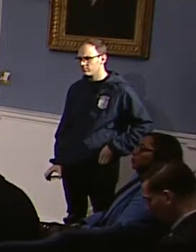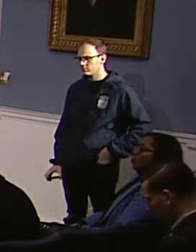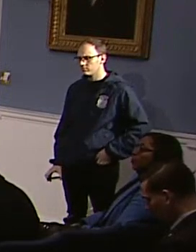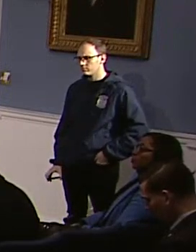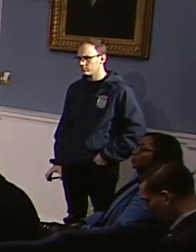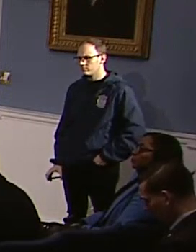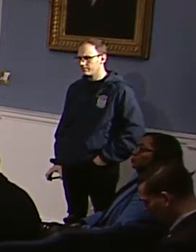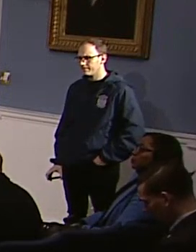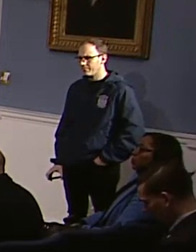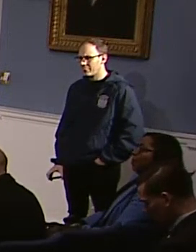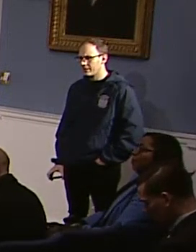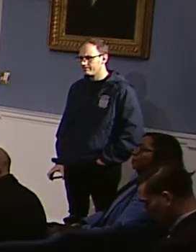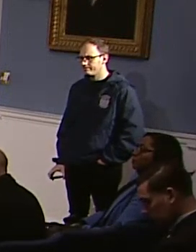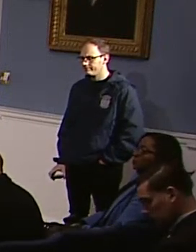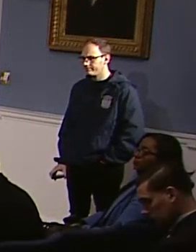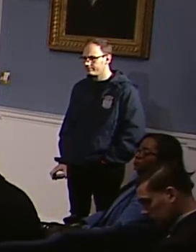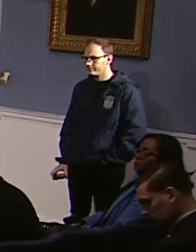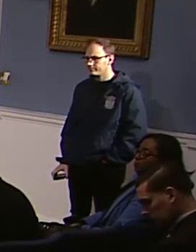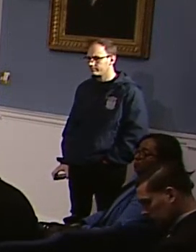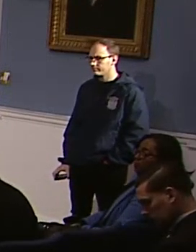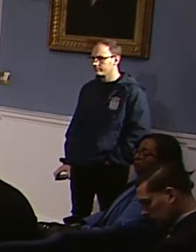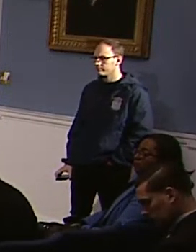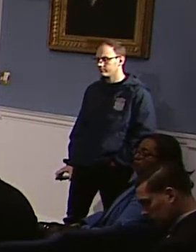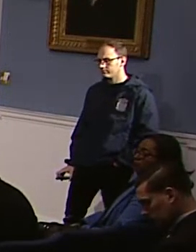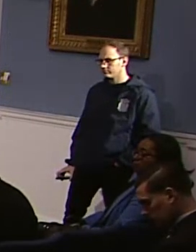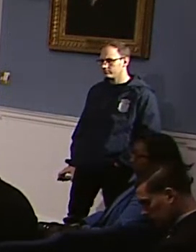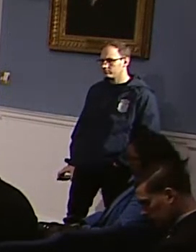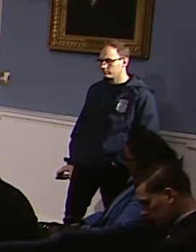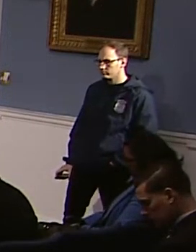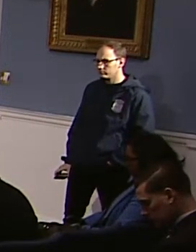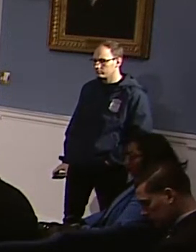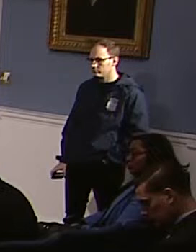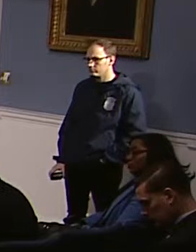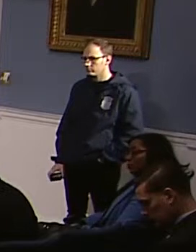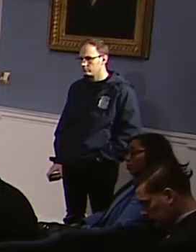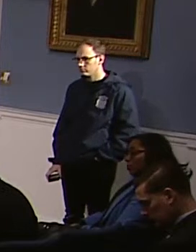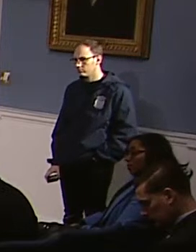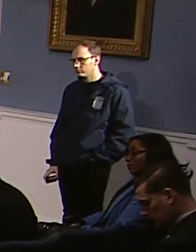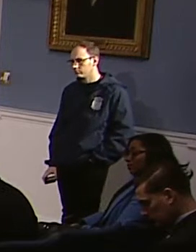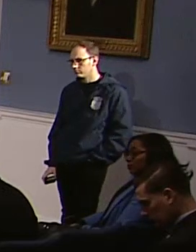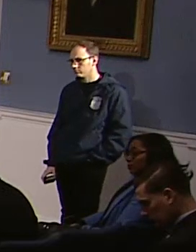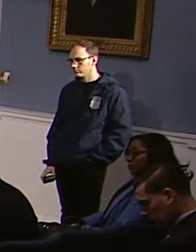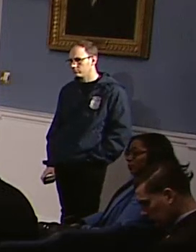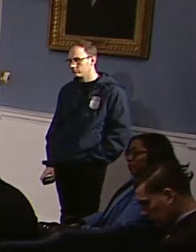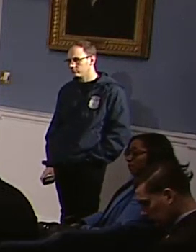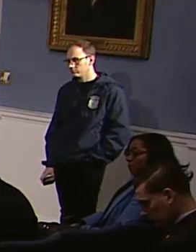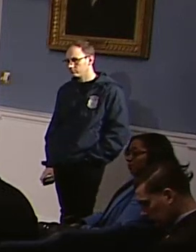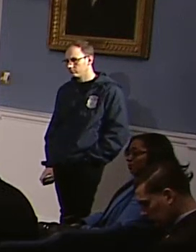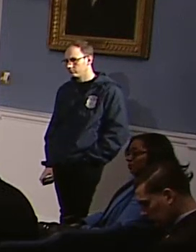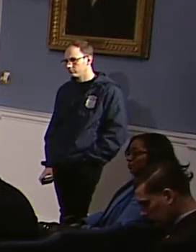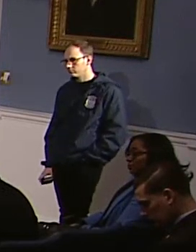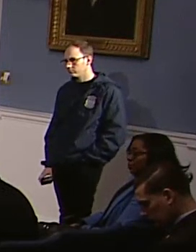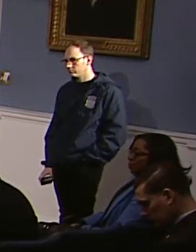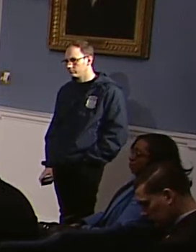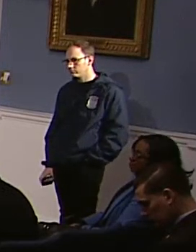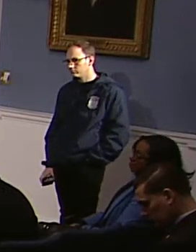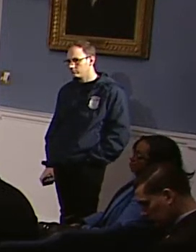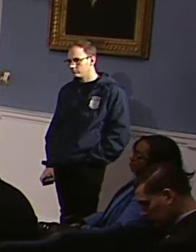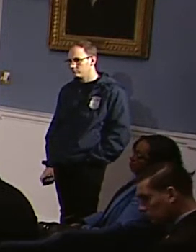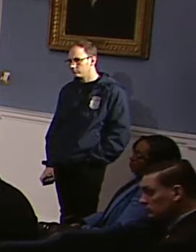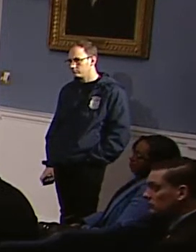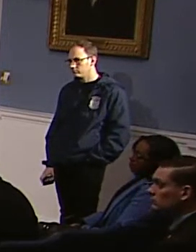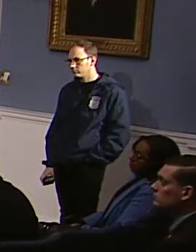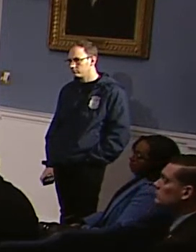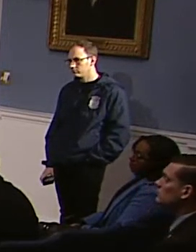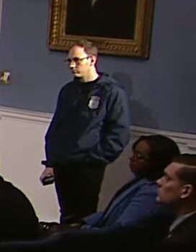the perception of the public to believe that crime is down and that the city is a lot safer than they